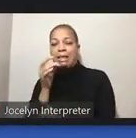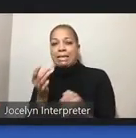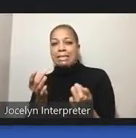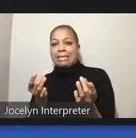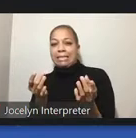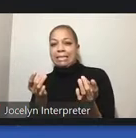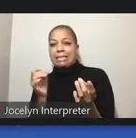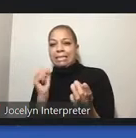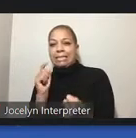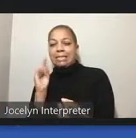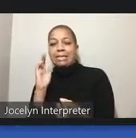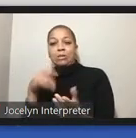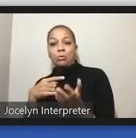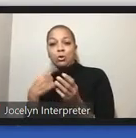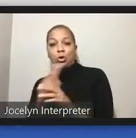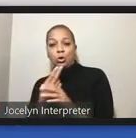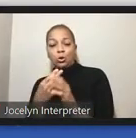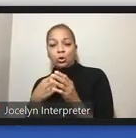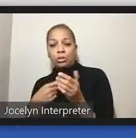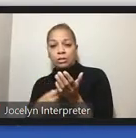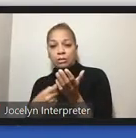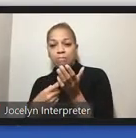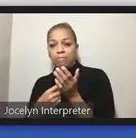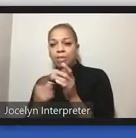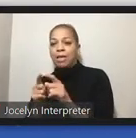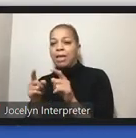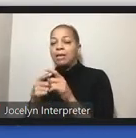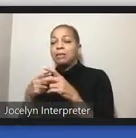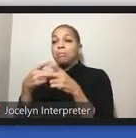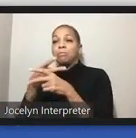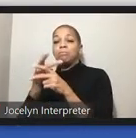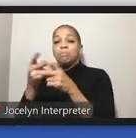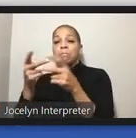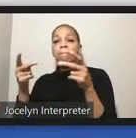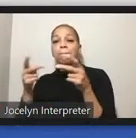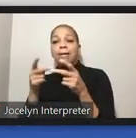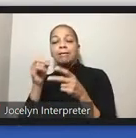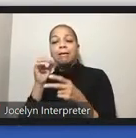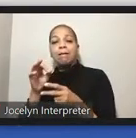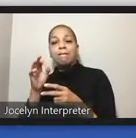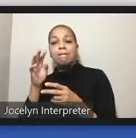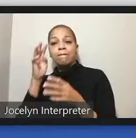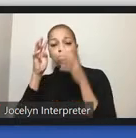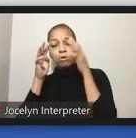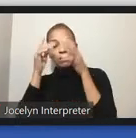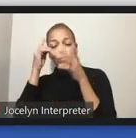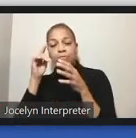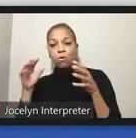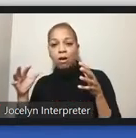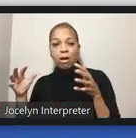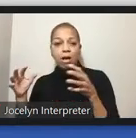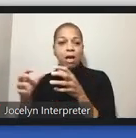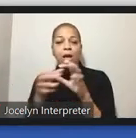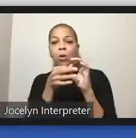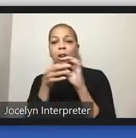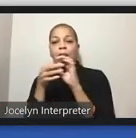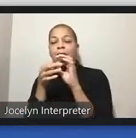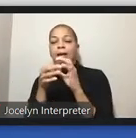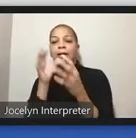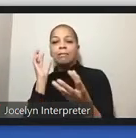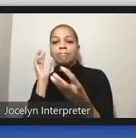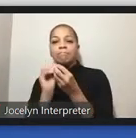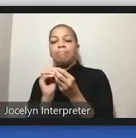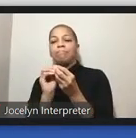discussion, as a productive place for the creation of collective identity and a resistance to spectacle